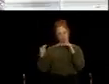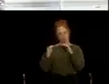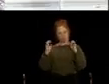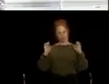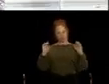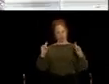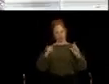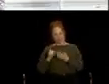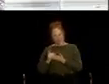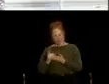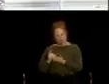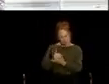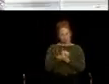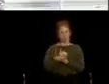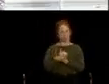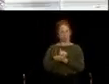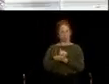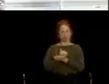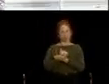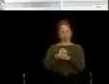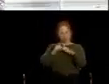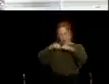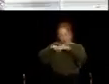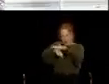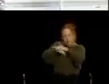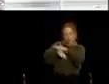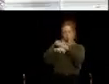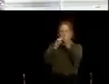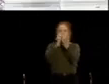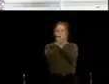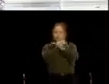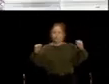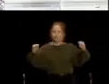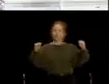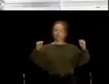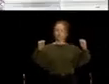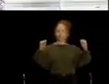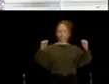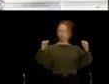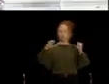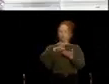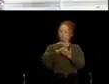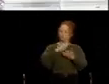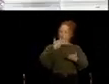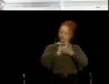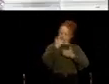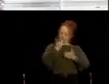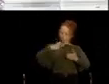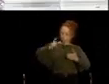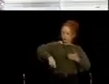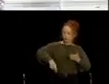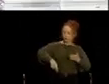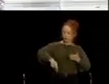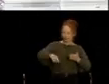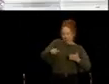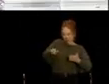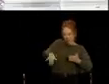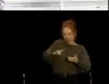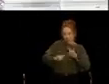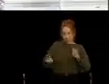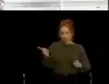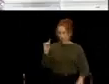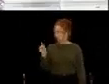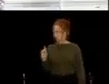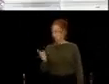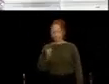to have something be accessible or safe or good for me. And a lot of that came from having a mom who was